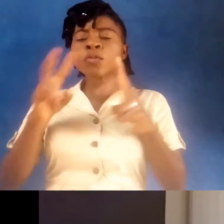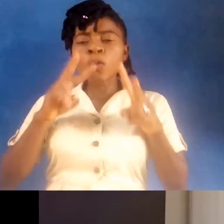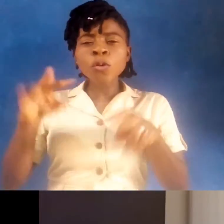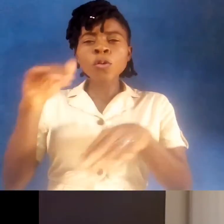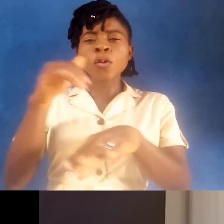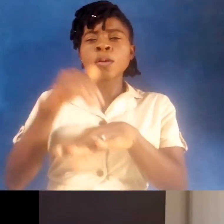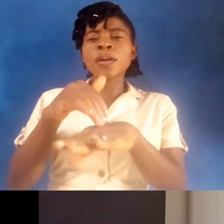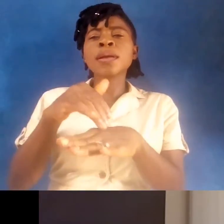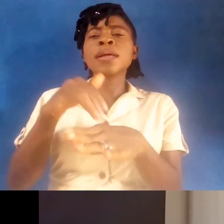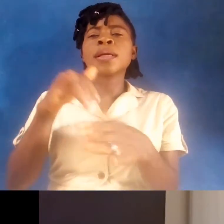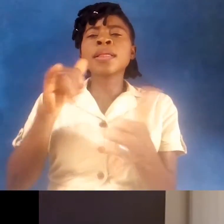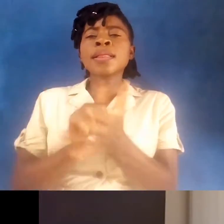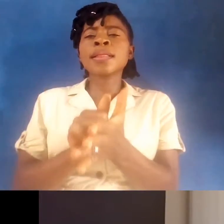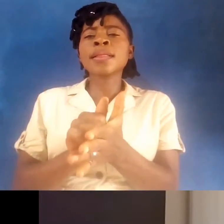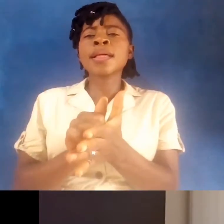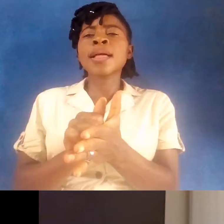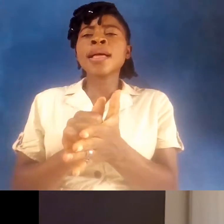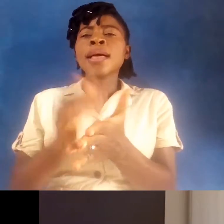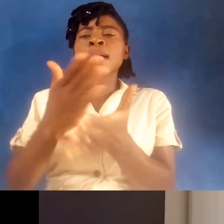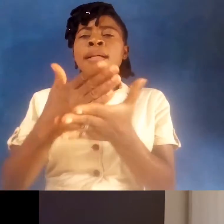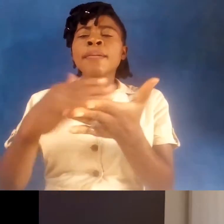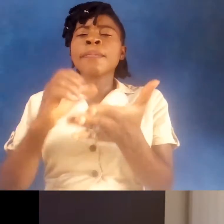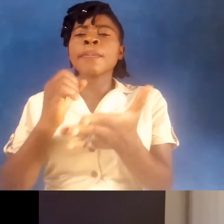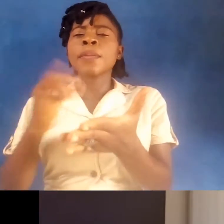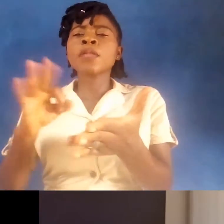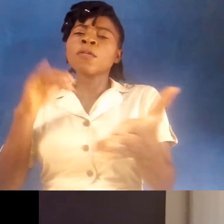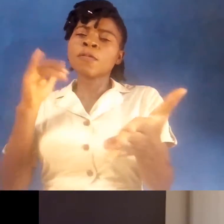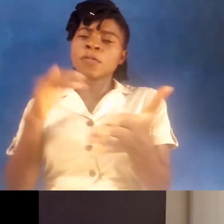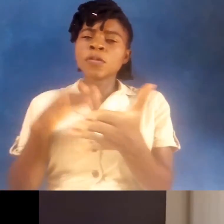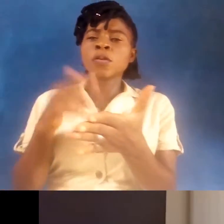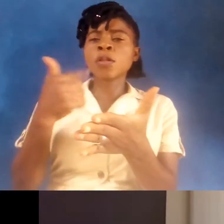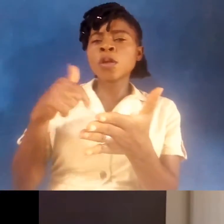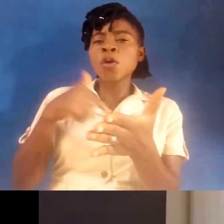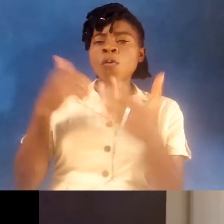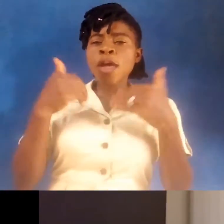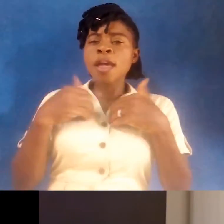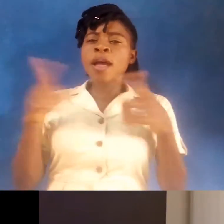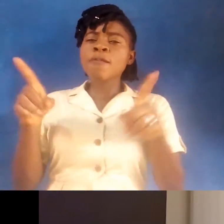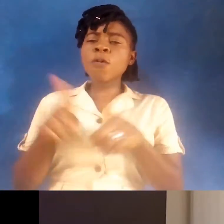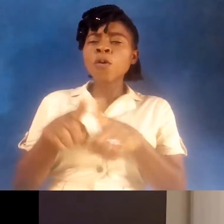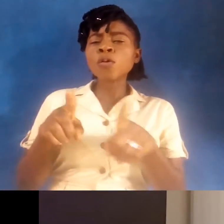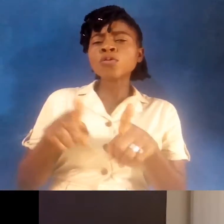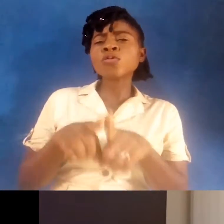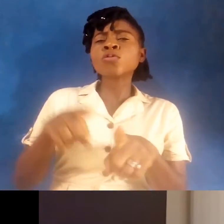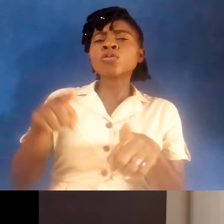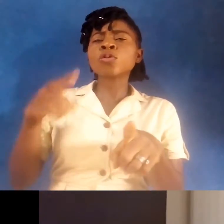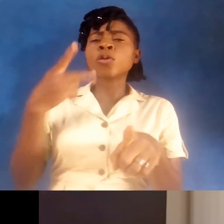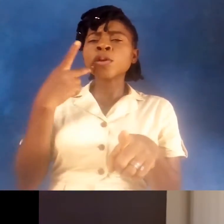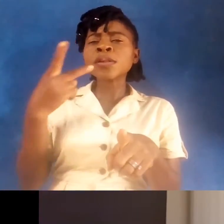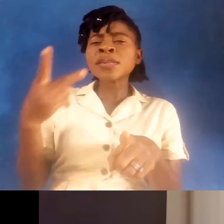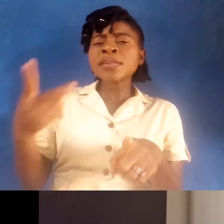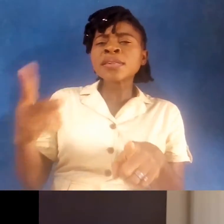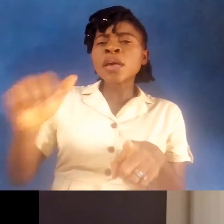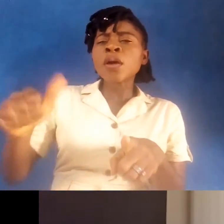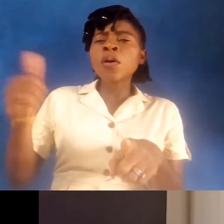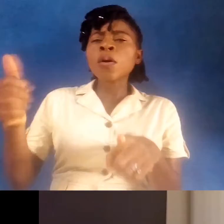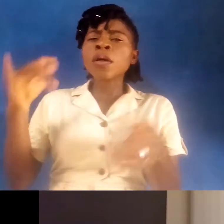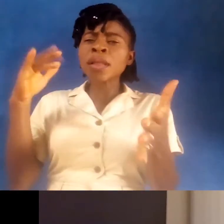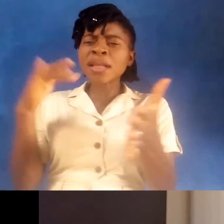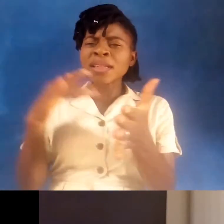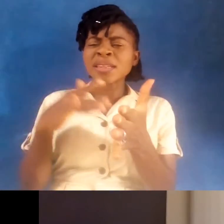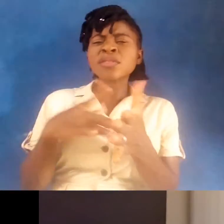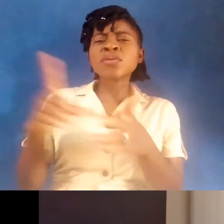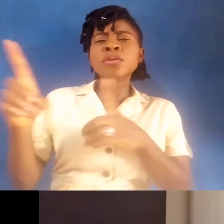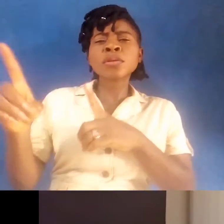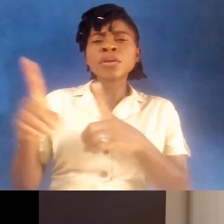study. So we have also seen some other studies that are done by